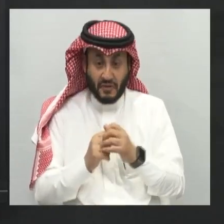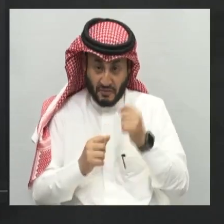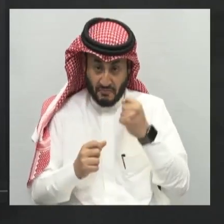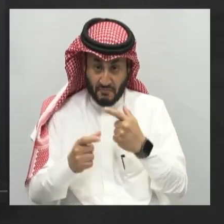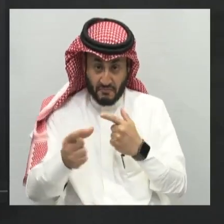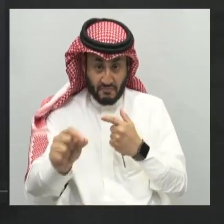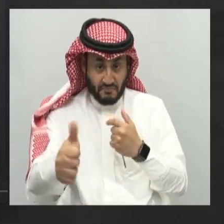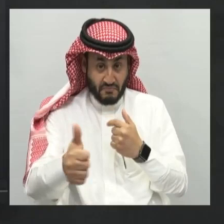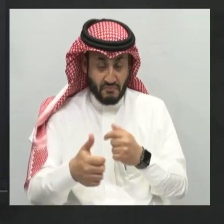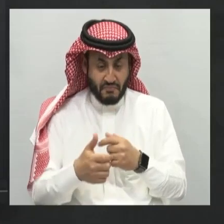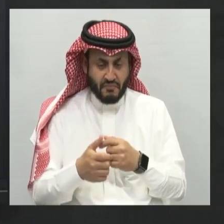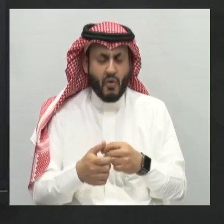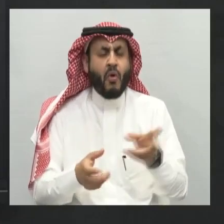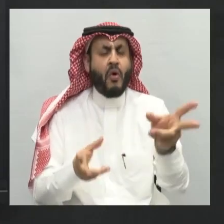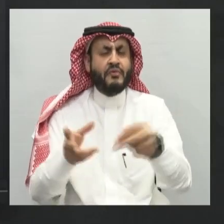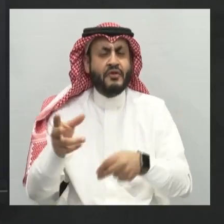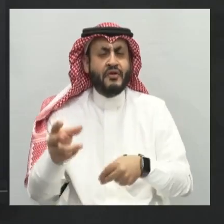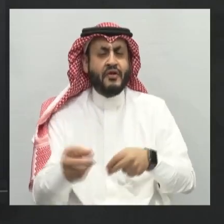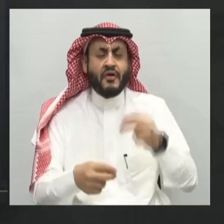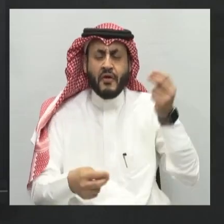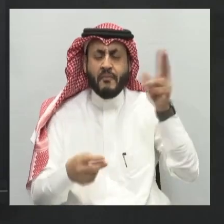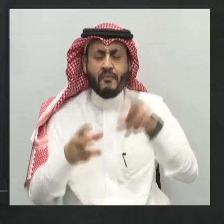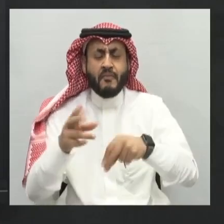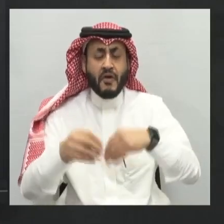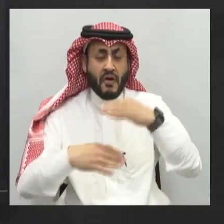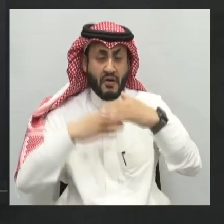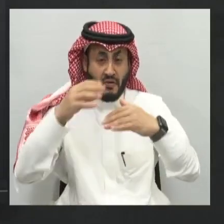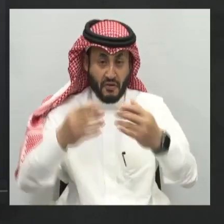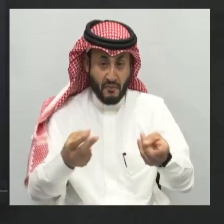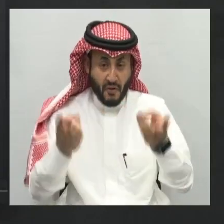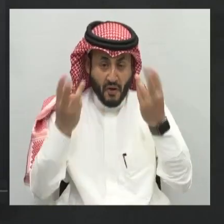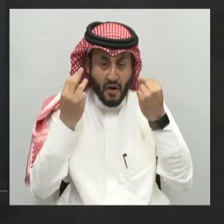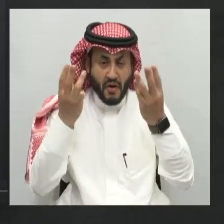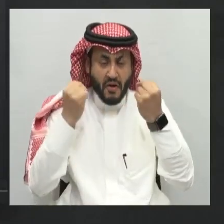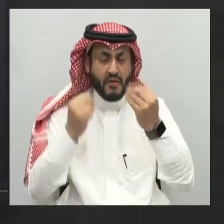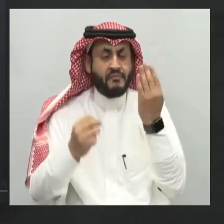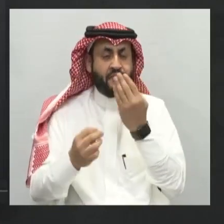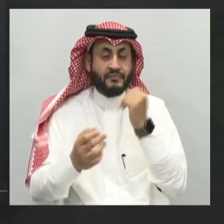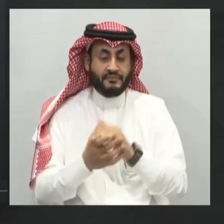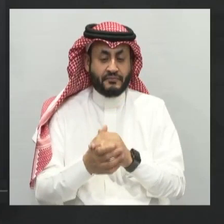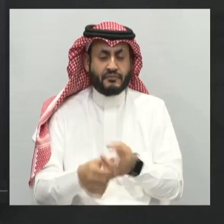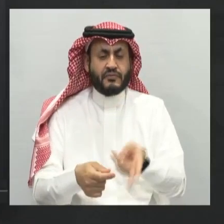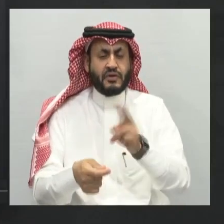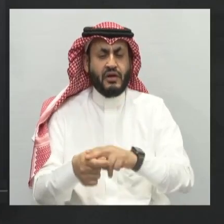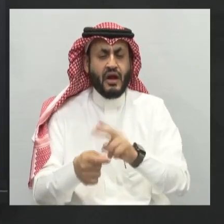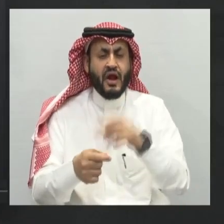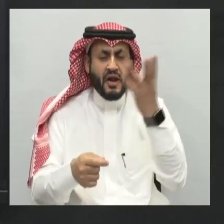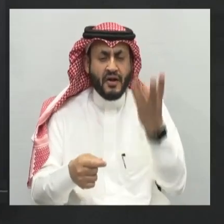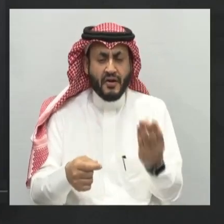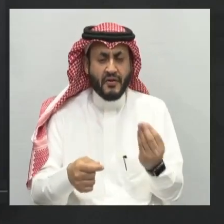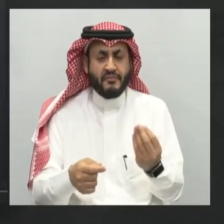right? Think of the words that would cross your mind and the things that you learn just from reading every night before you go to